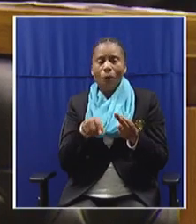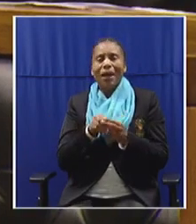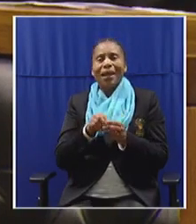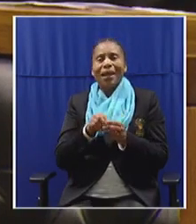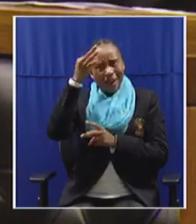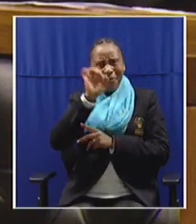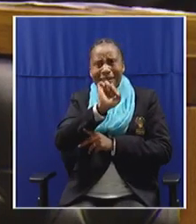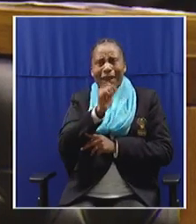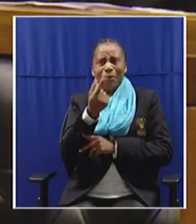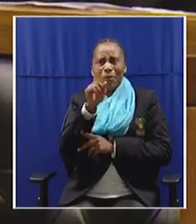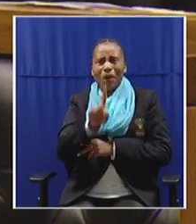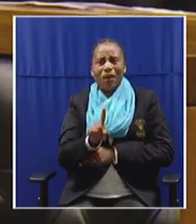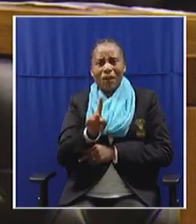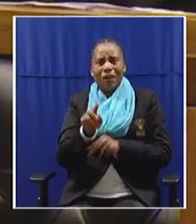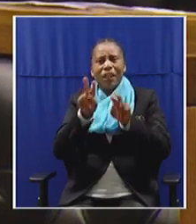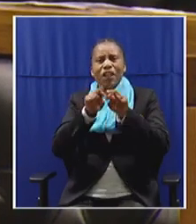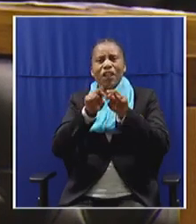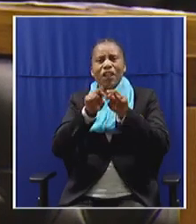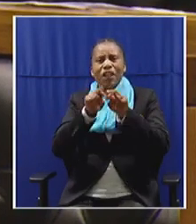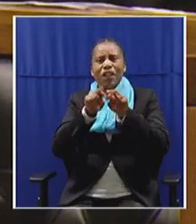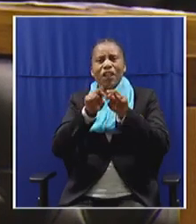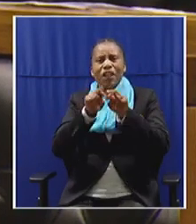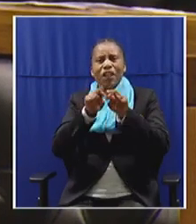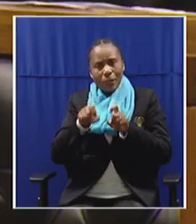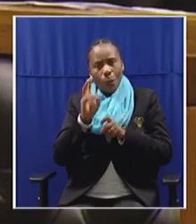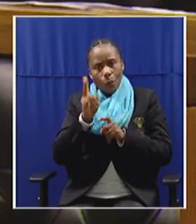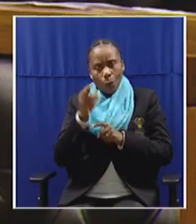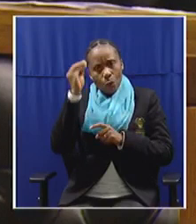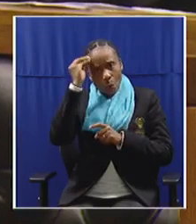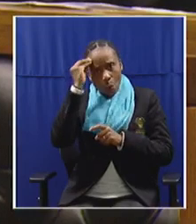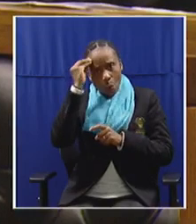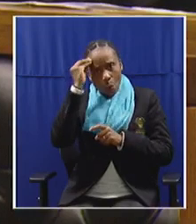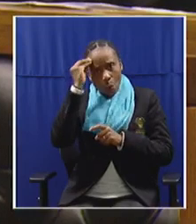I-National Department kufuna yazi ukuthi upremier wenzani.